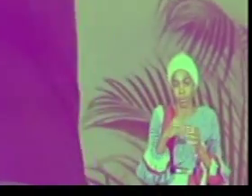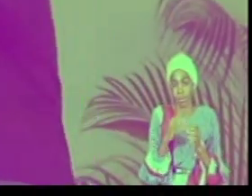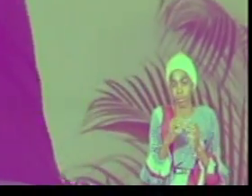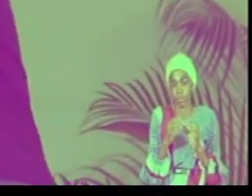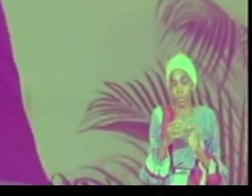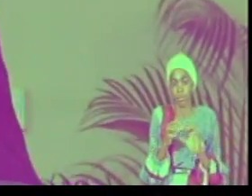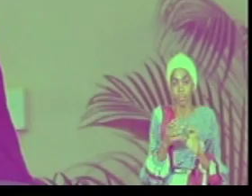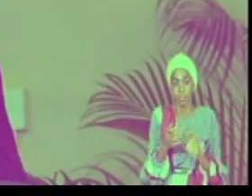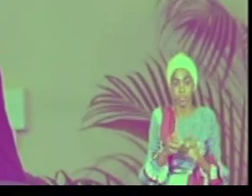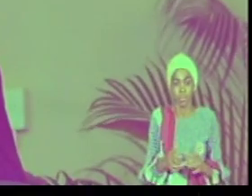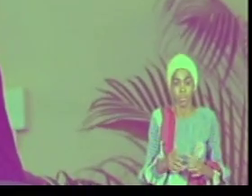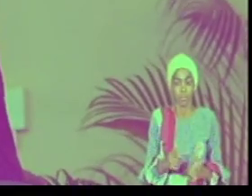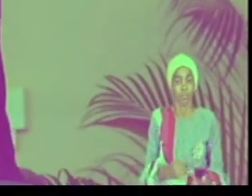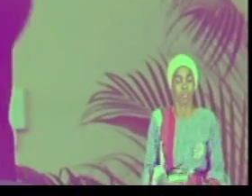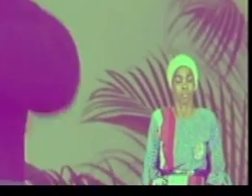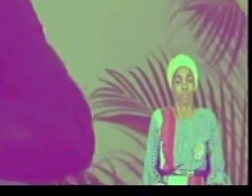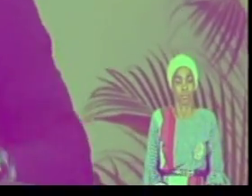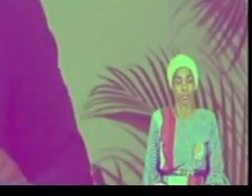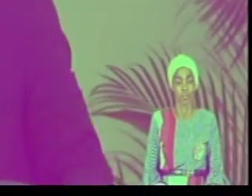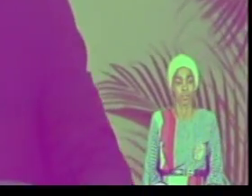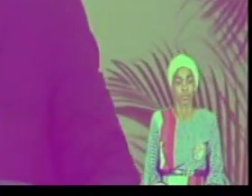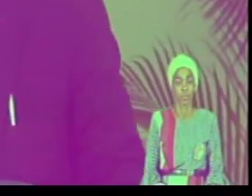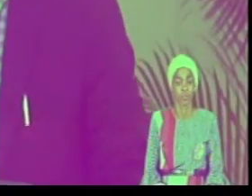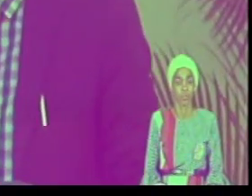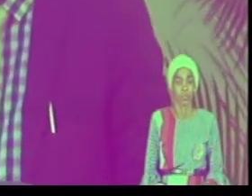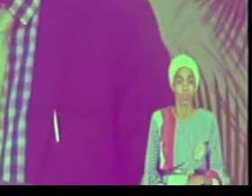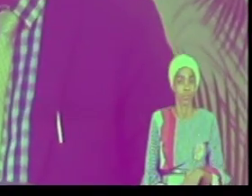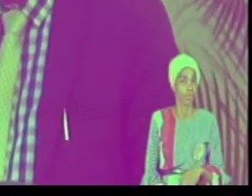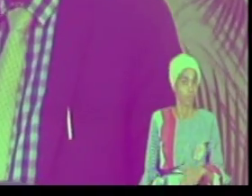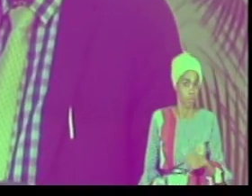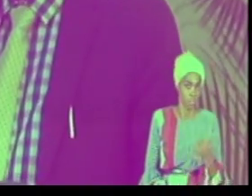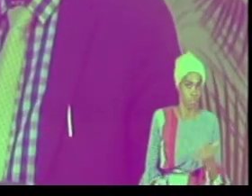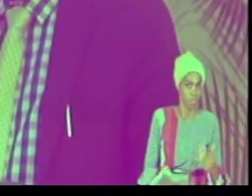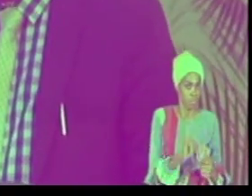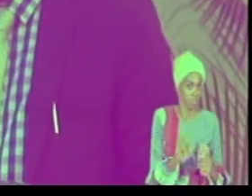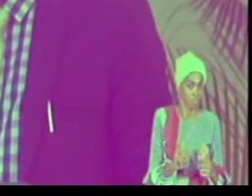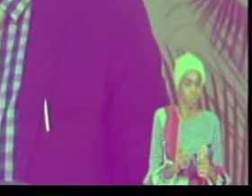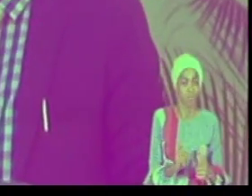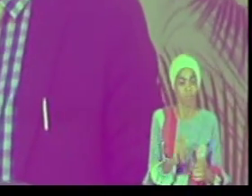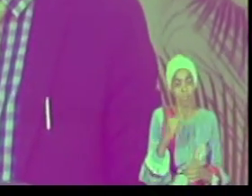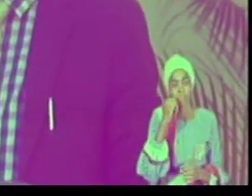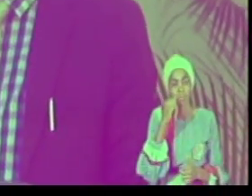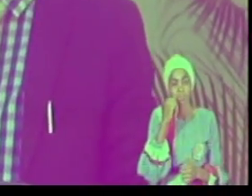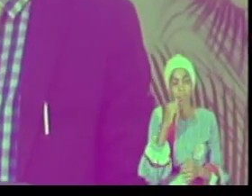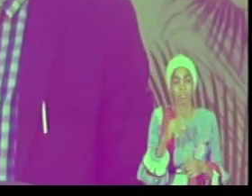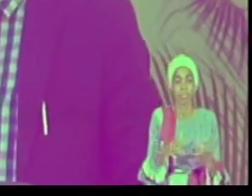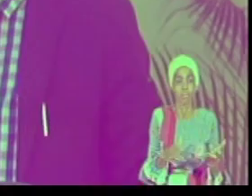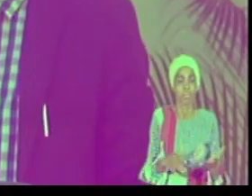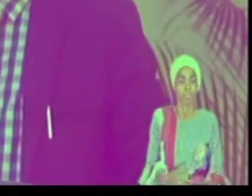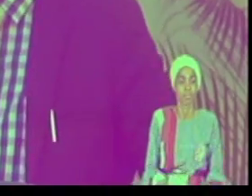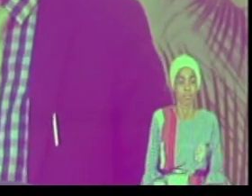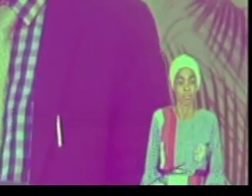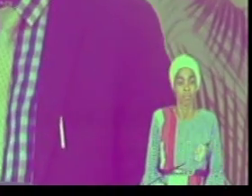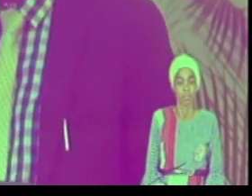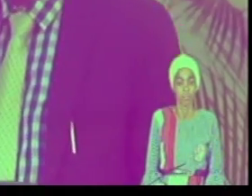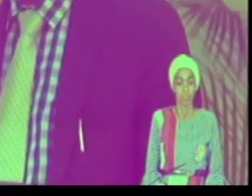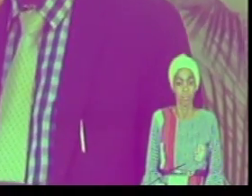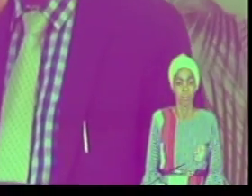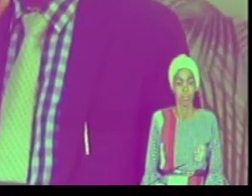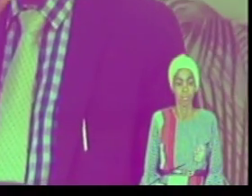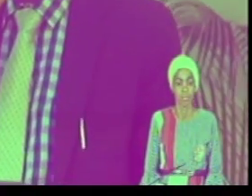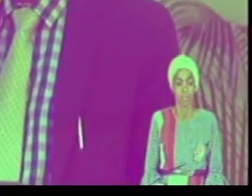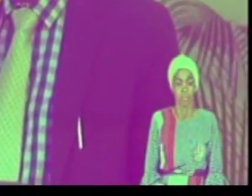Can I have the lady, the only lady there, to ask, and then we'll take one more person and we'll have Victor to